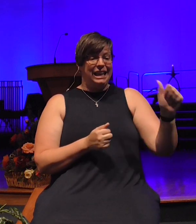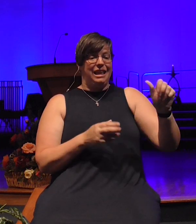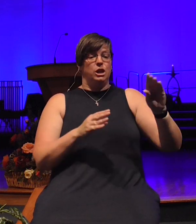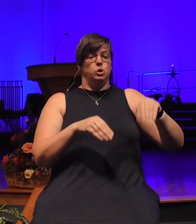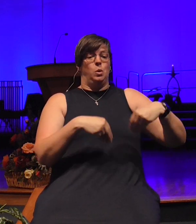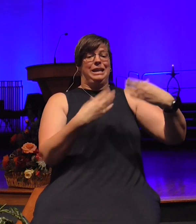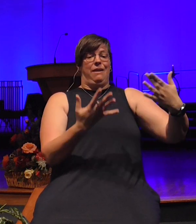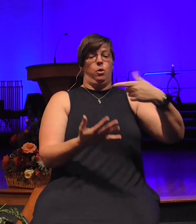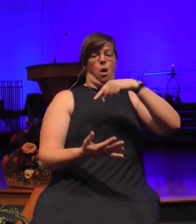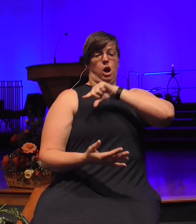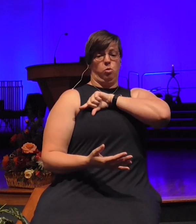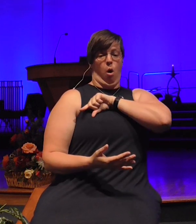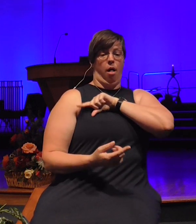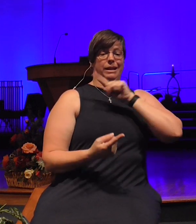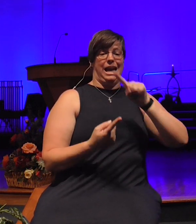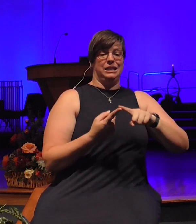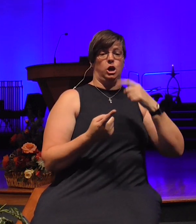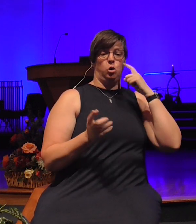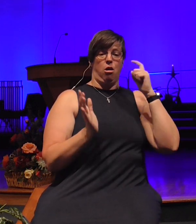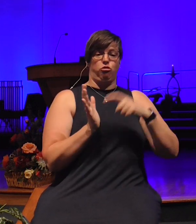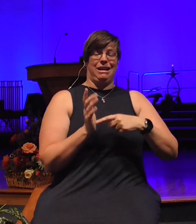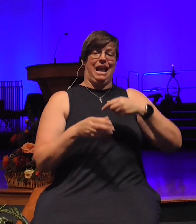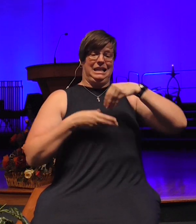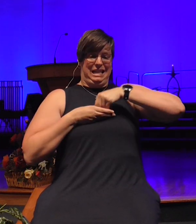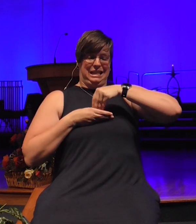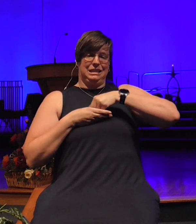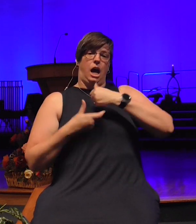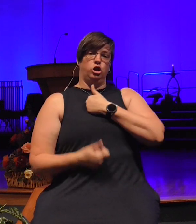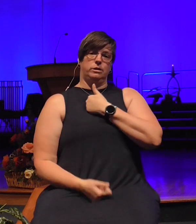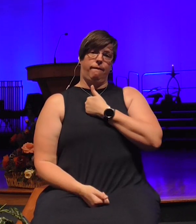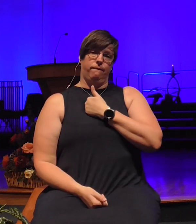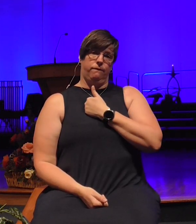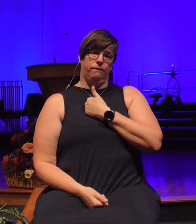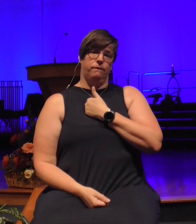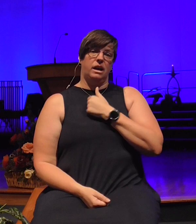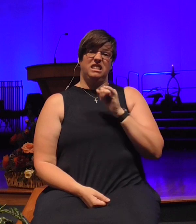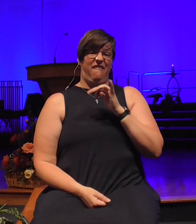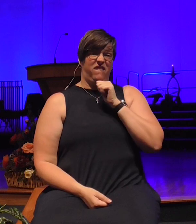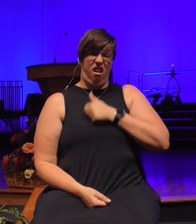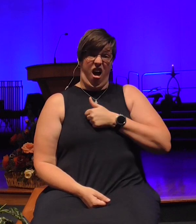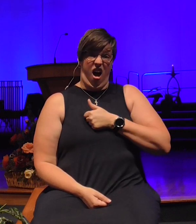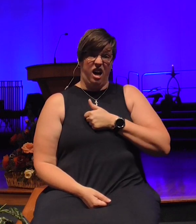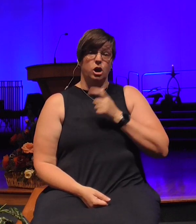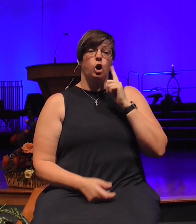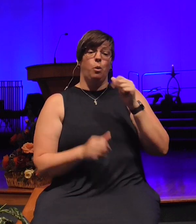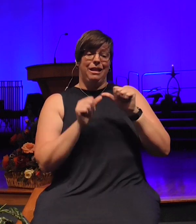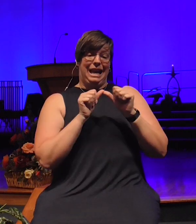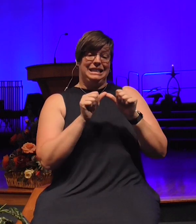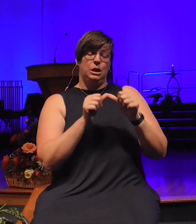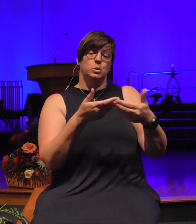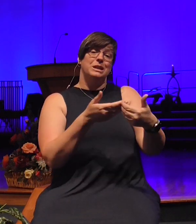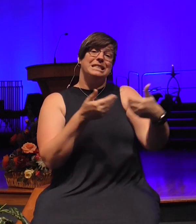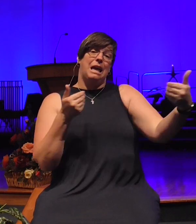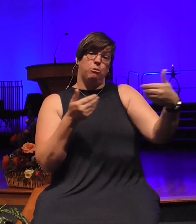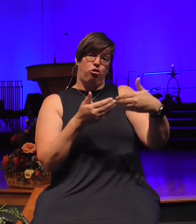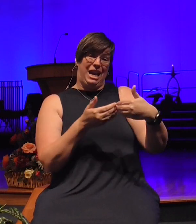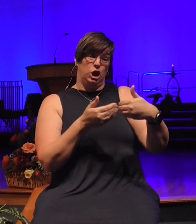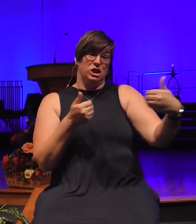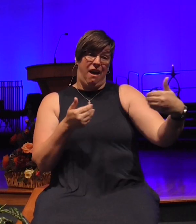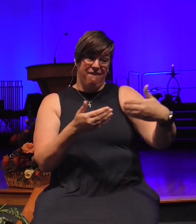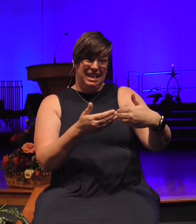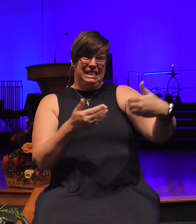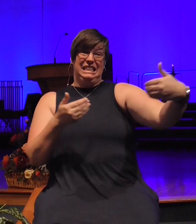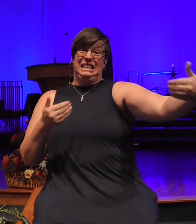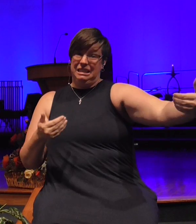can represent it and recognize it within yourself. Because if not, you will continue to separate yourself